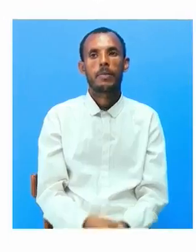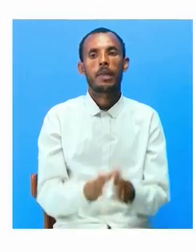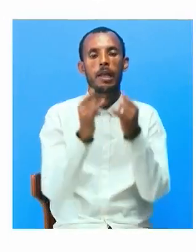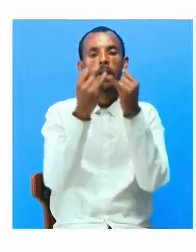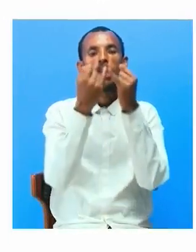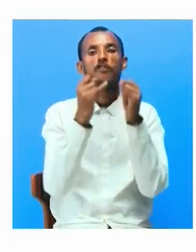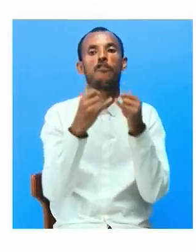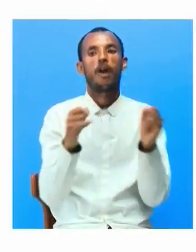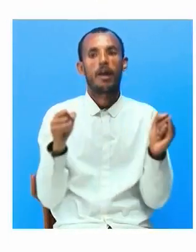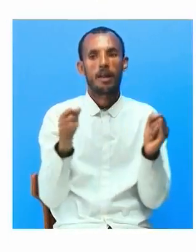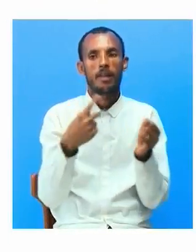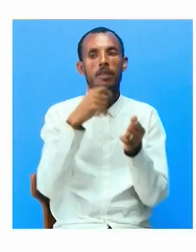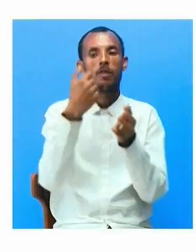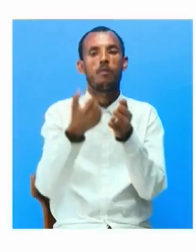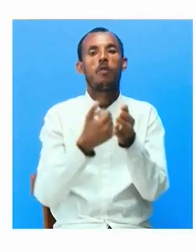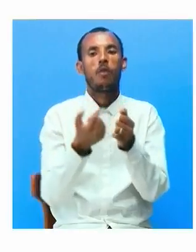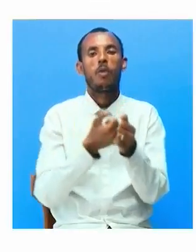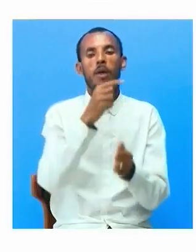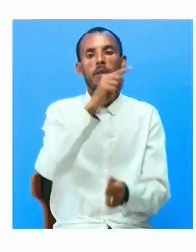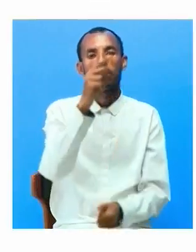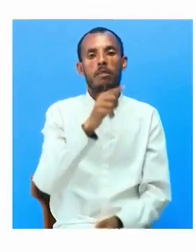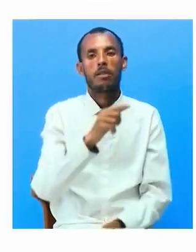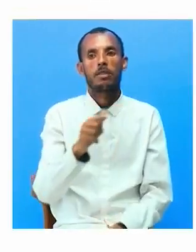Divide the following integers